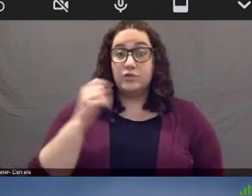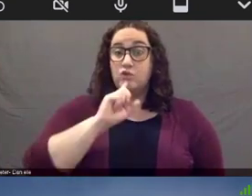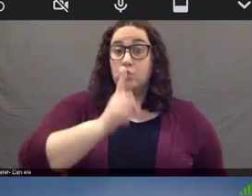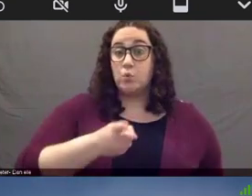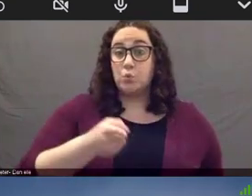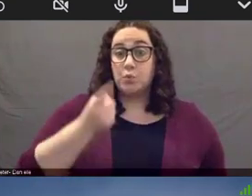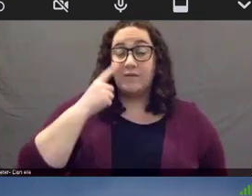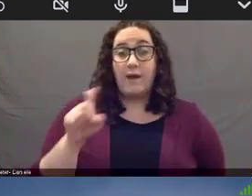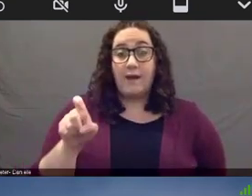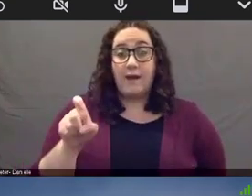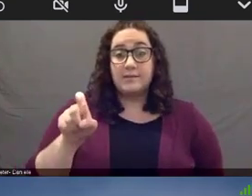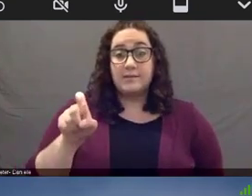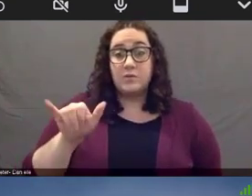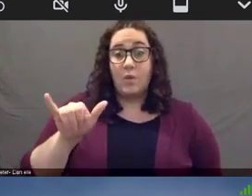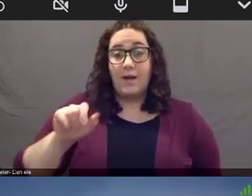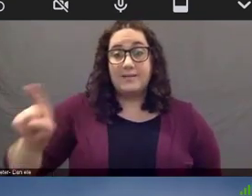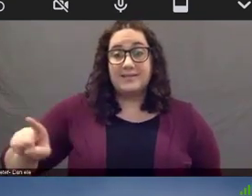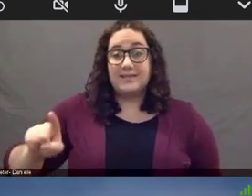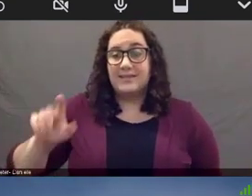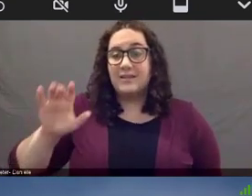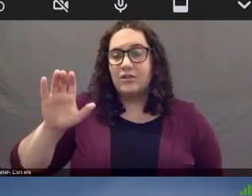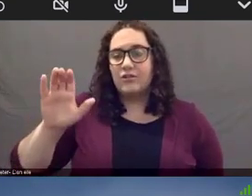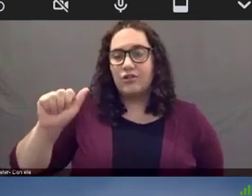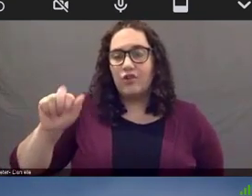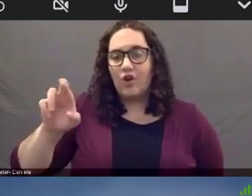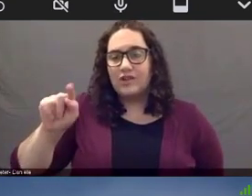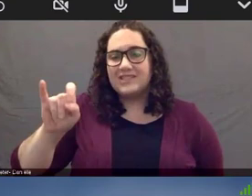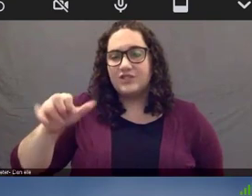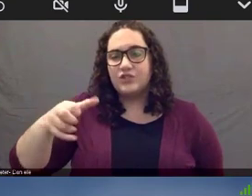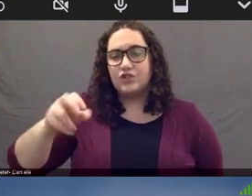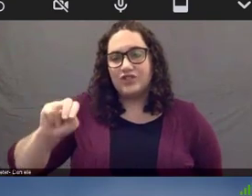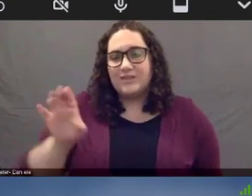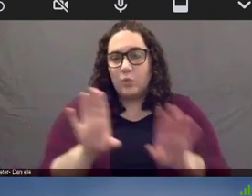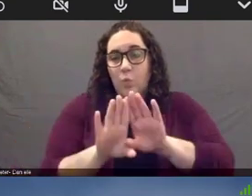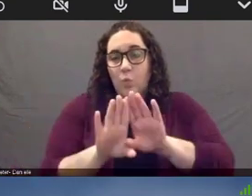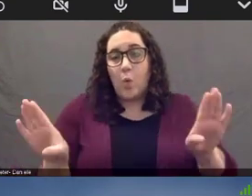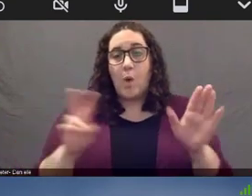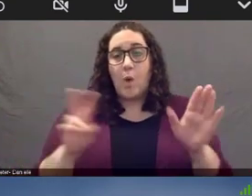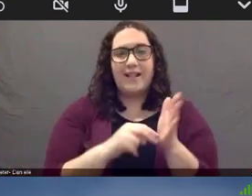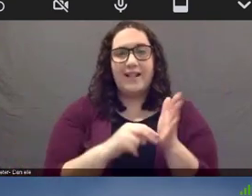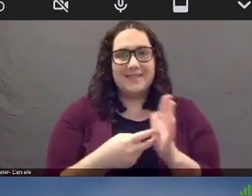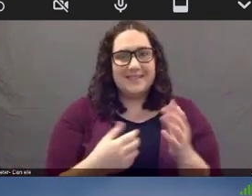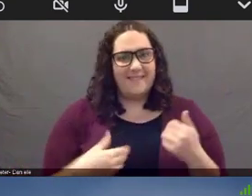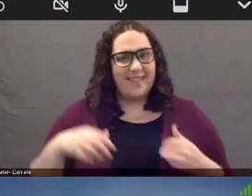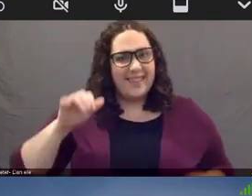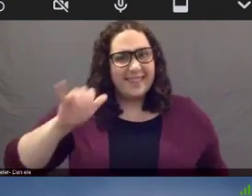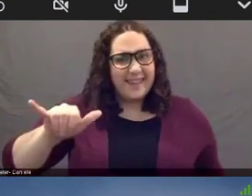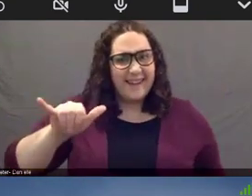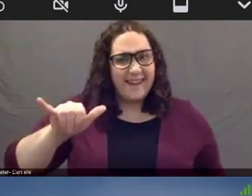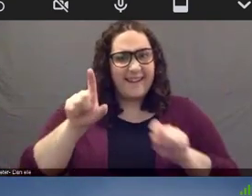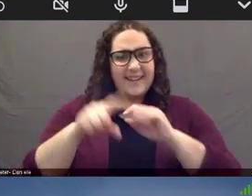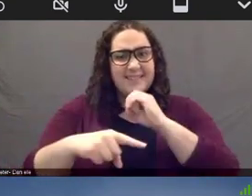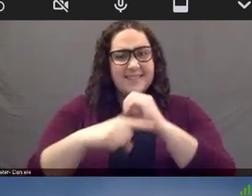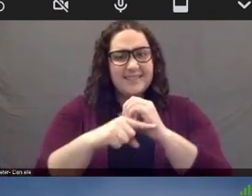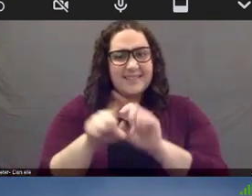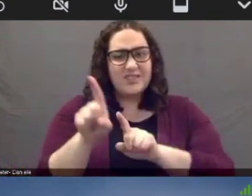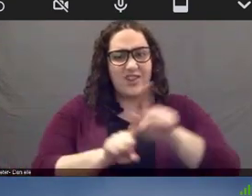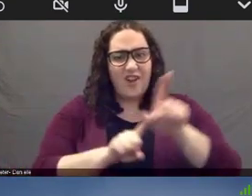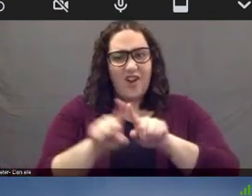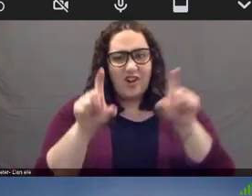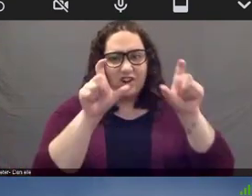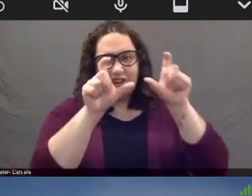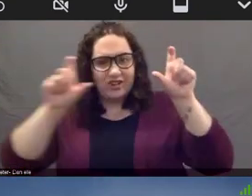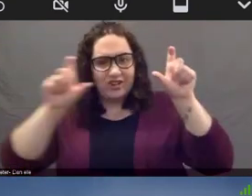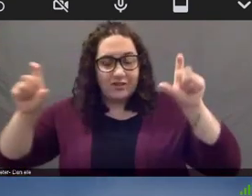here, right? So this is a Taylor series. Right, and the thing about Taylor series is that each sort of